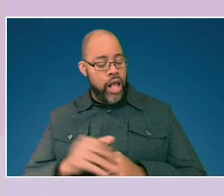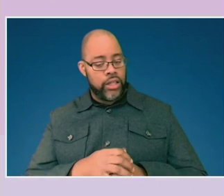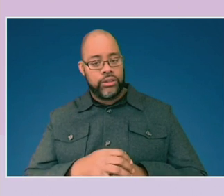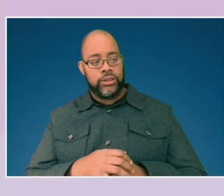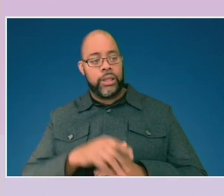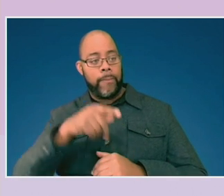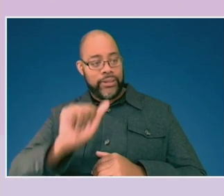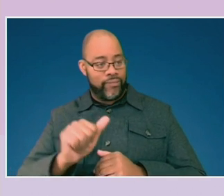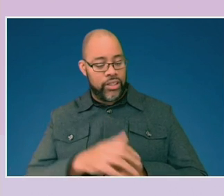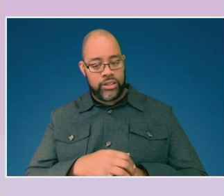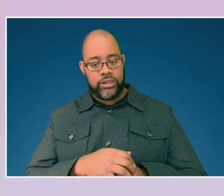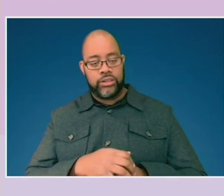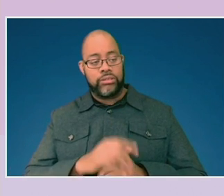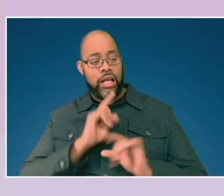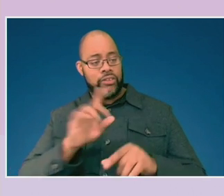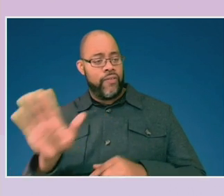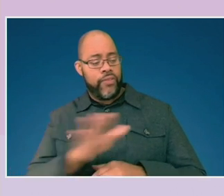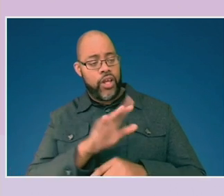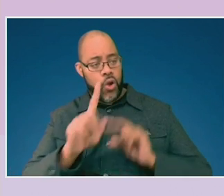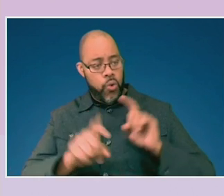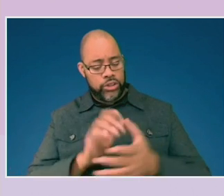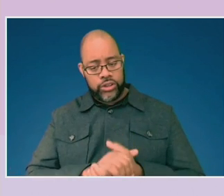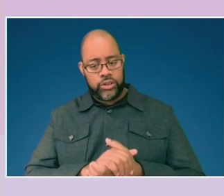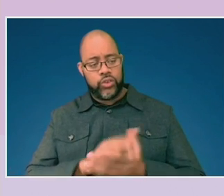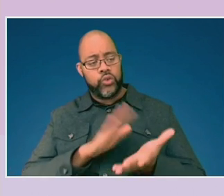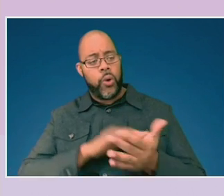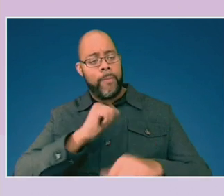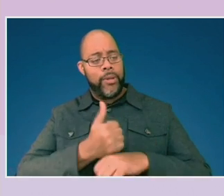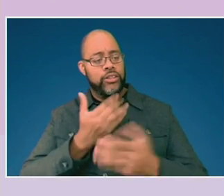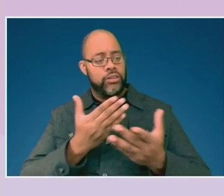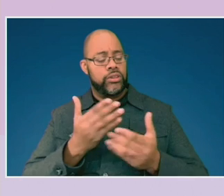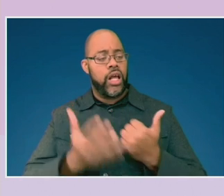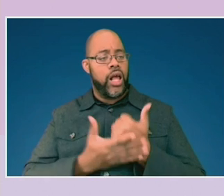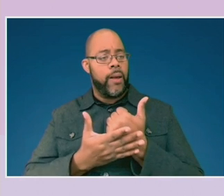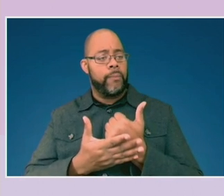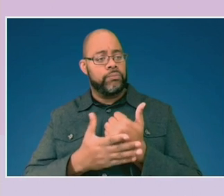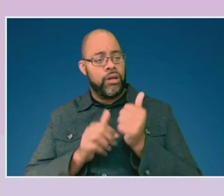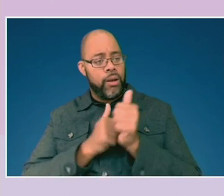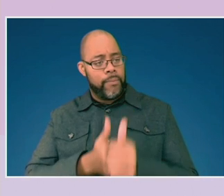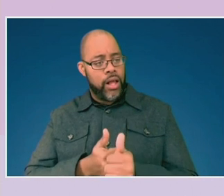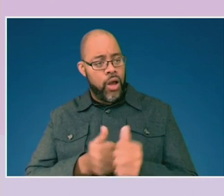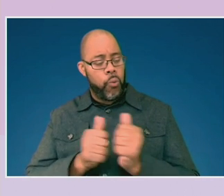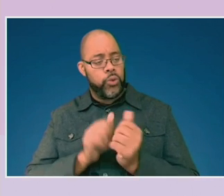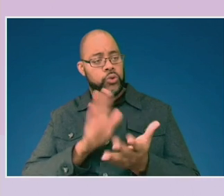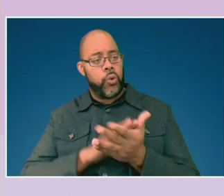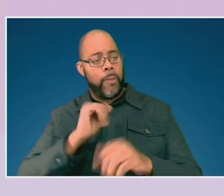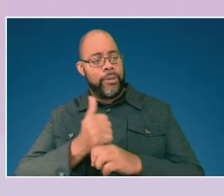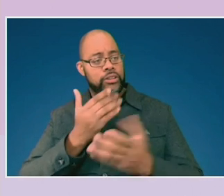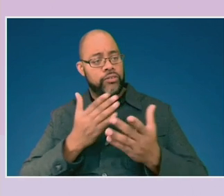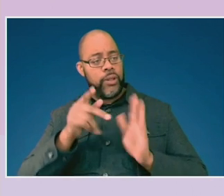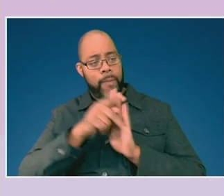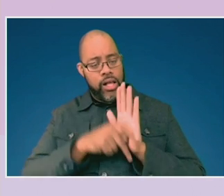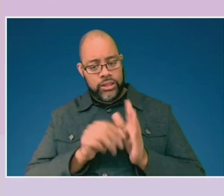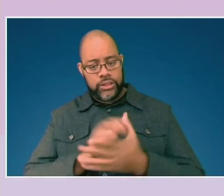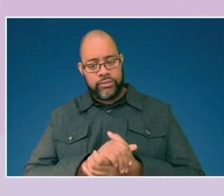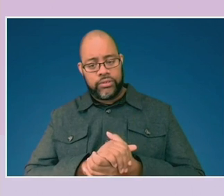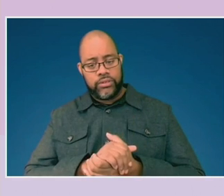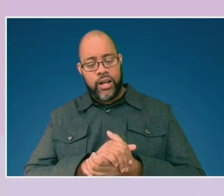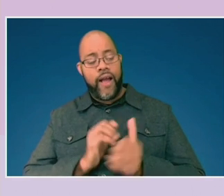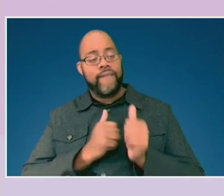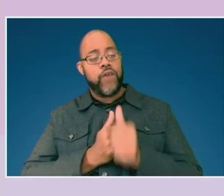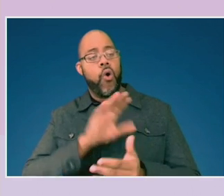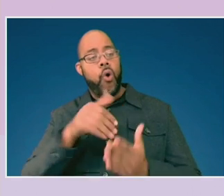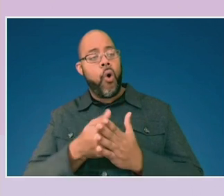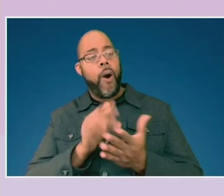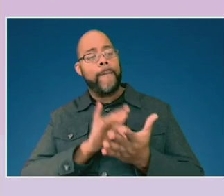Pennsylvania, to answer their initial questions on school-based services and to help them comply with school-based services policies and following all those